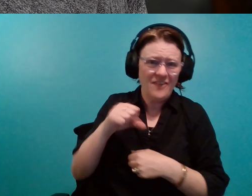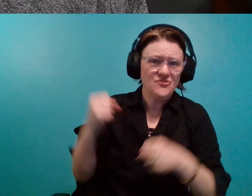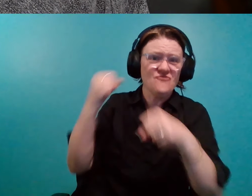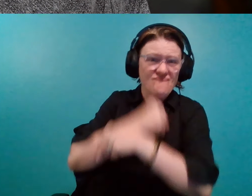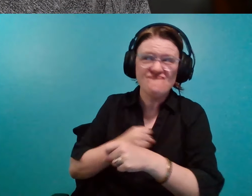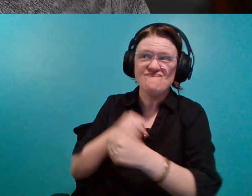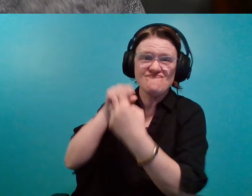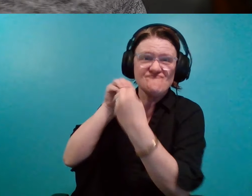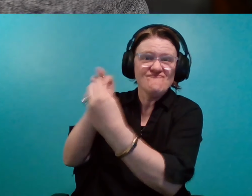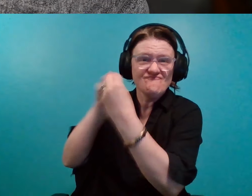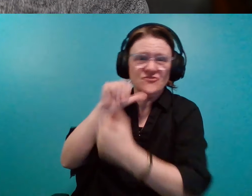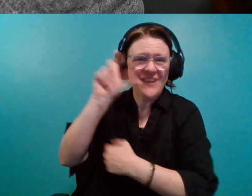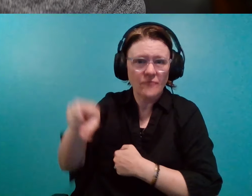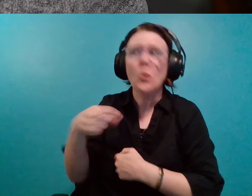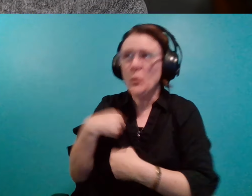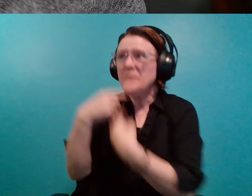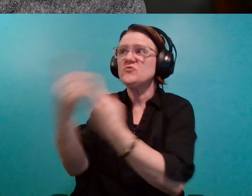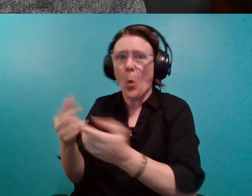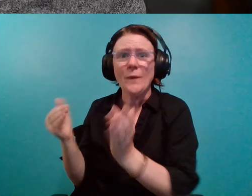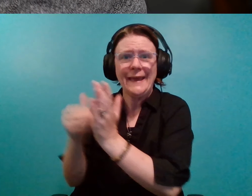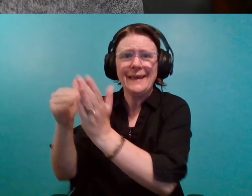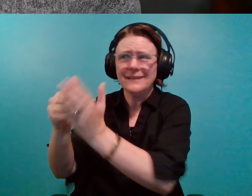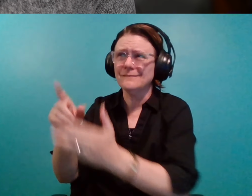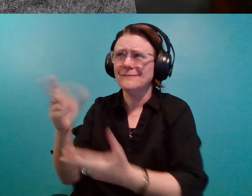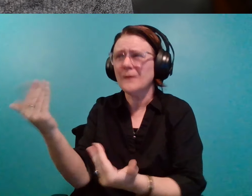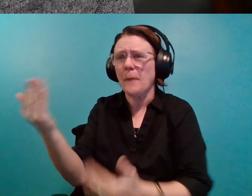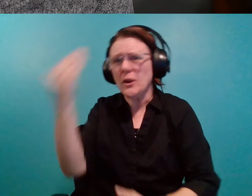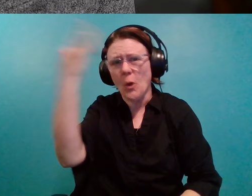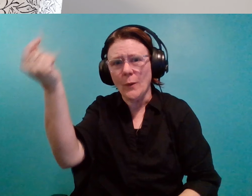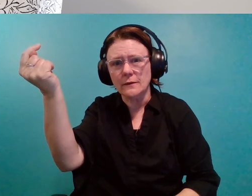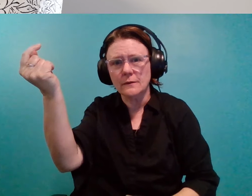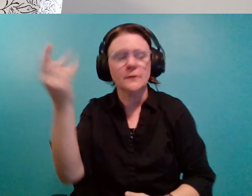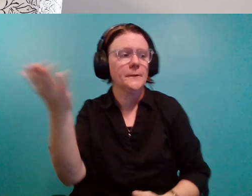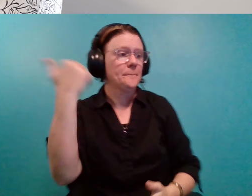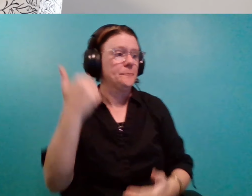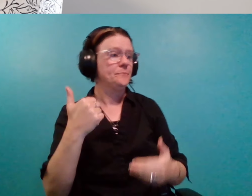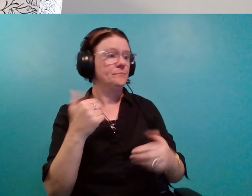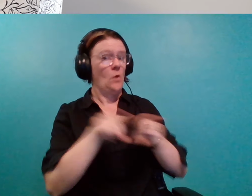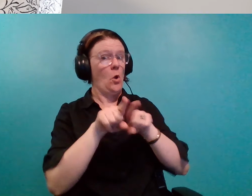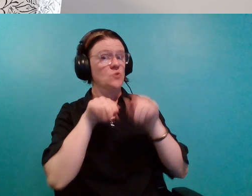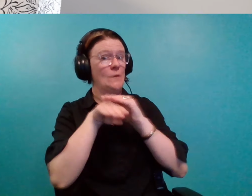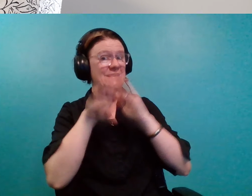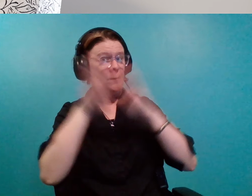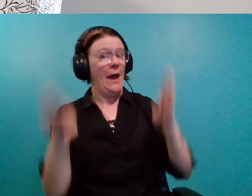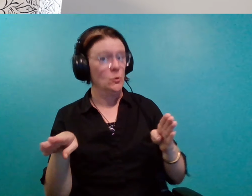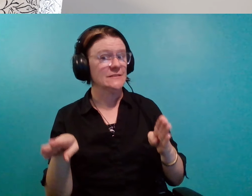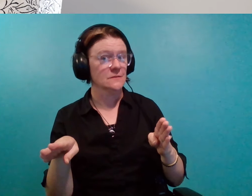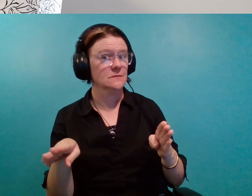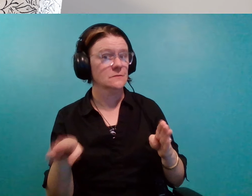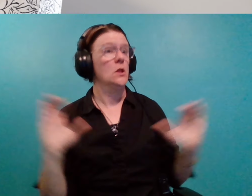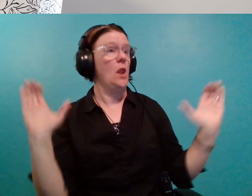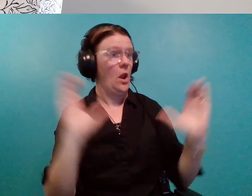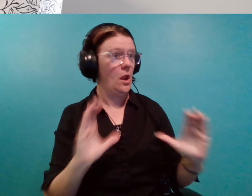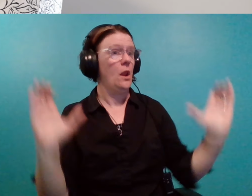for. They've been told this consistently. You should know this by now. Without accessible housing, I'm going to spend